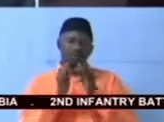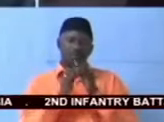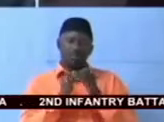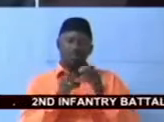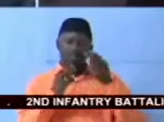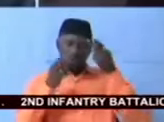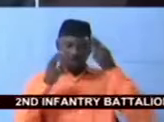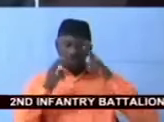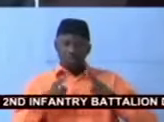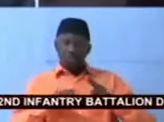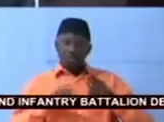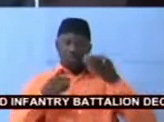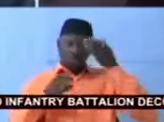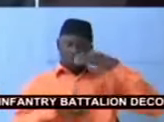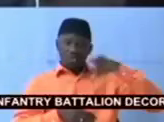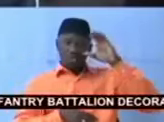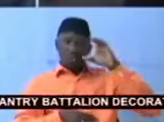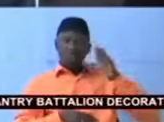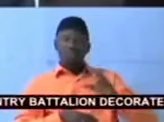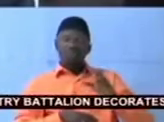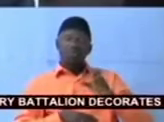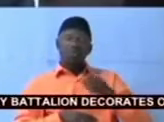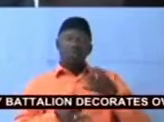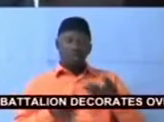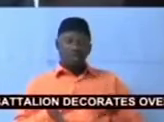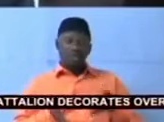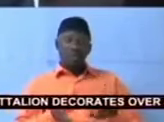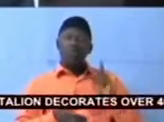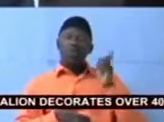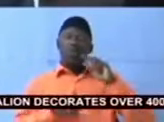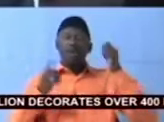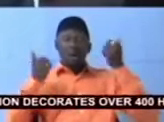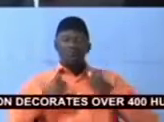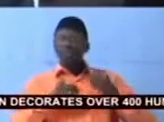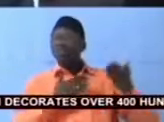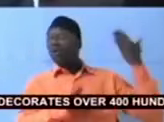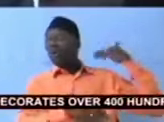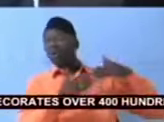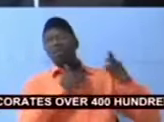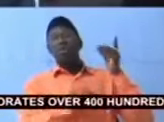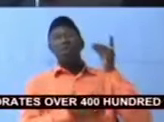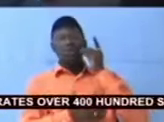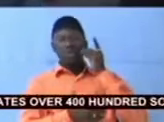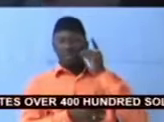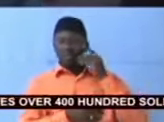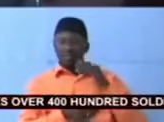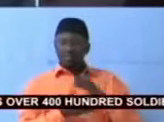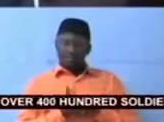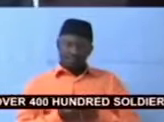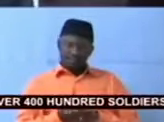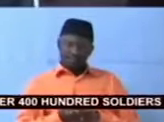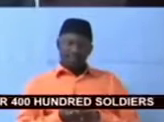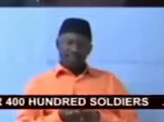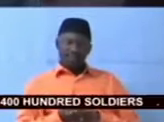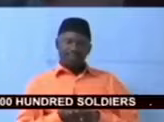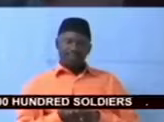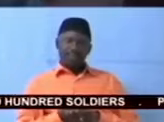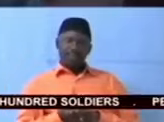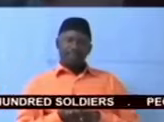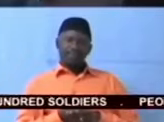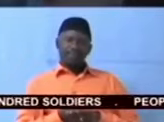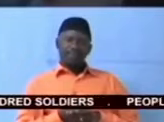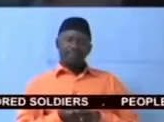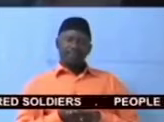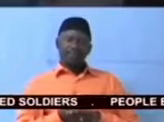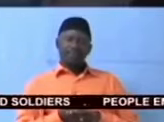day legi ganaw bes bobu nak egalel wax commission bi lana ci xew so when I indicated to the parties